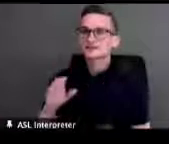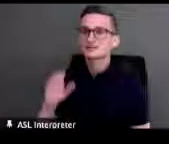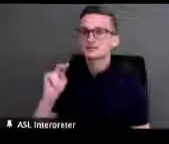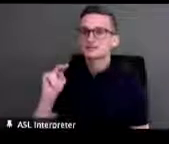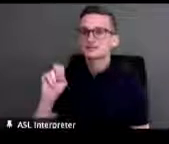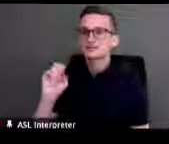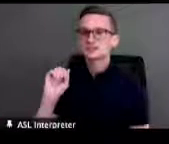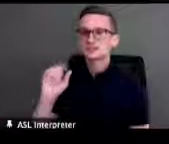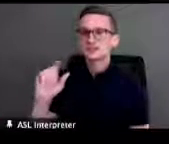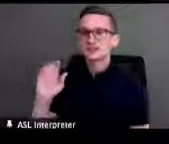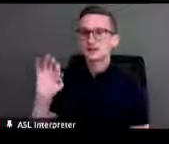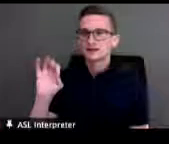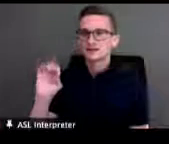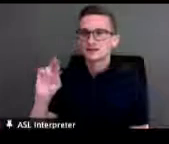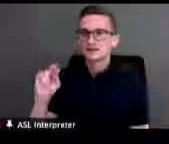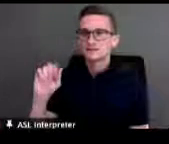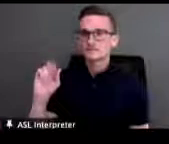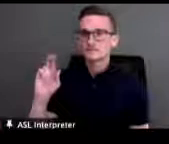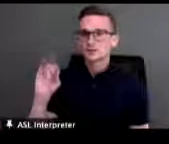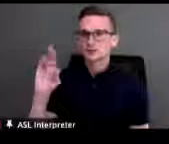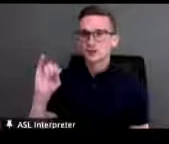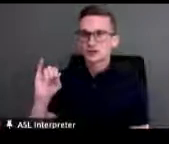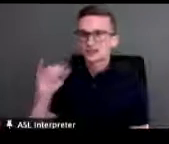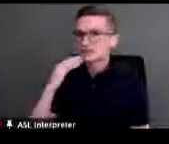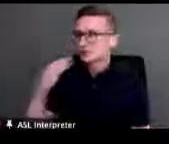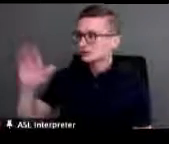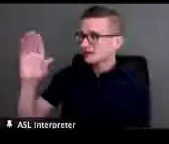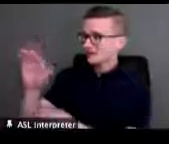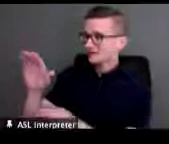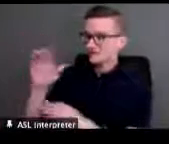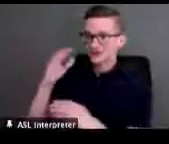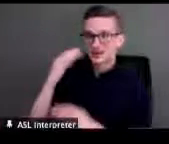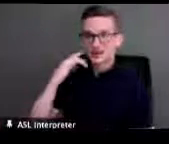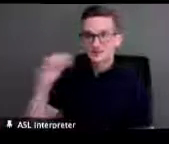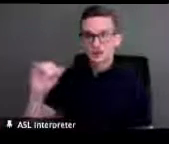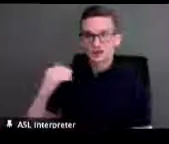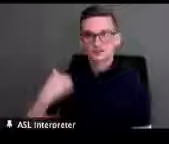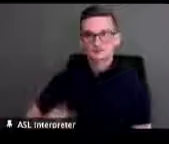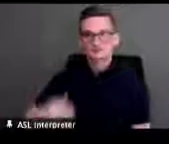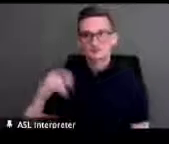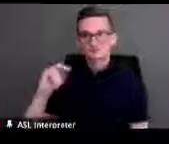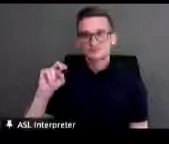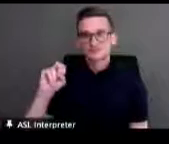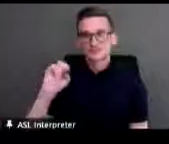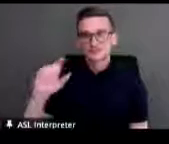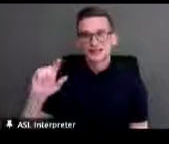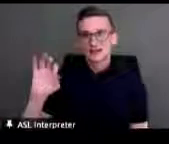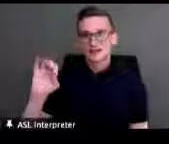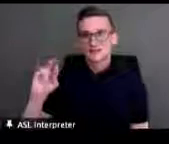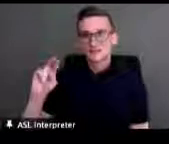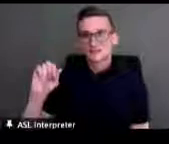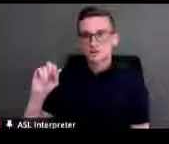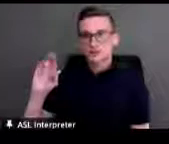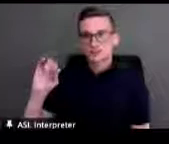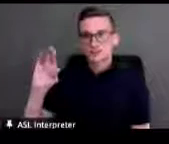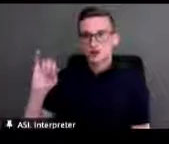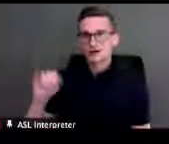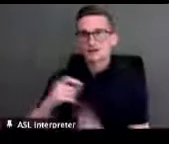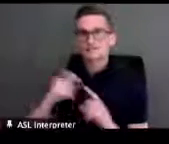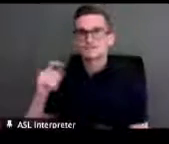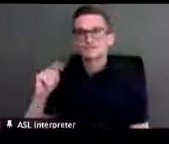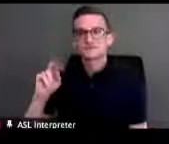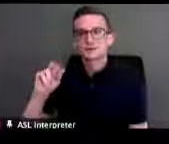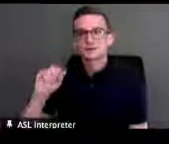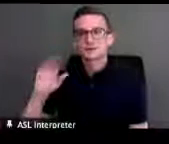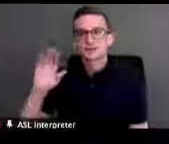Fornachari. Good afternoon, California. I'm Commissioner Neil Fornachari. I'm coming to you from Tracy, California in